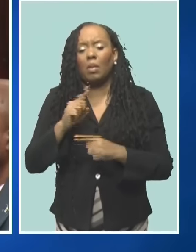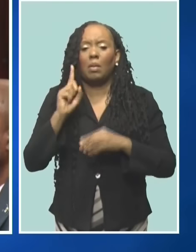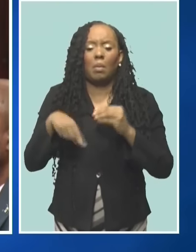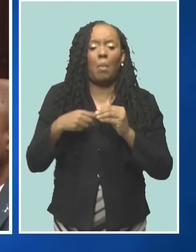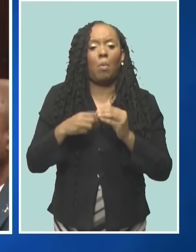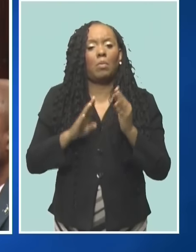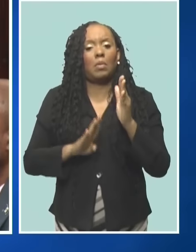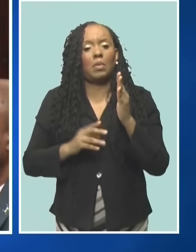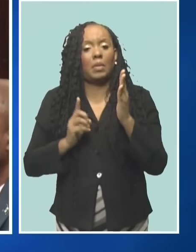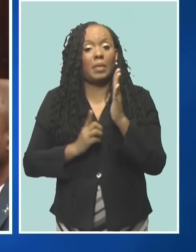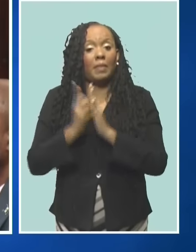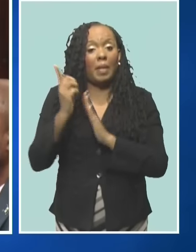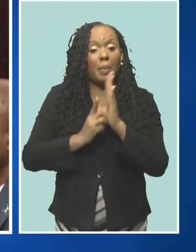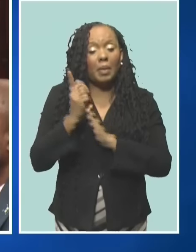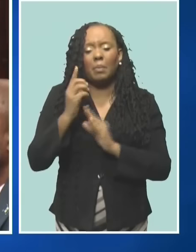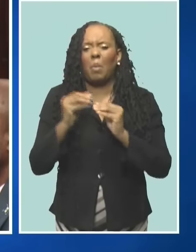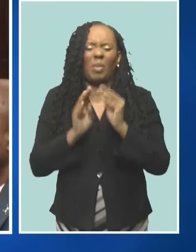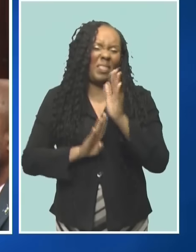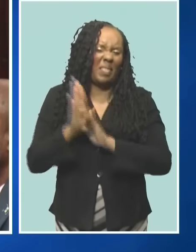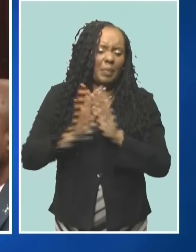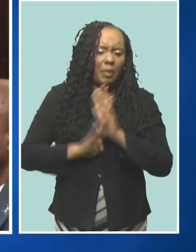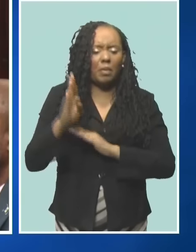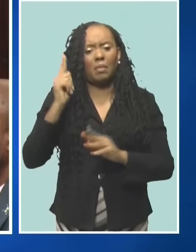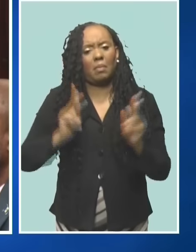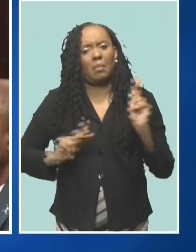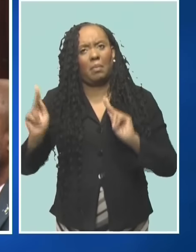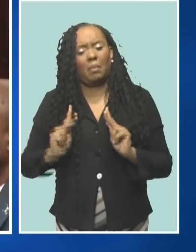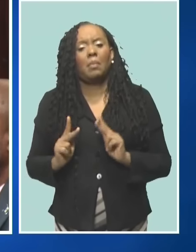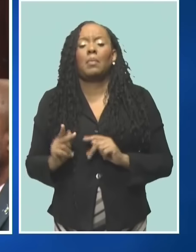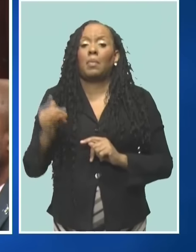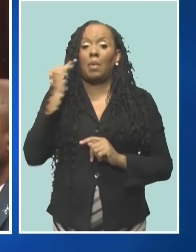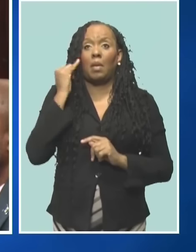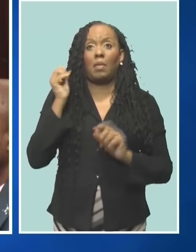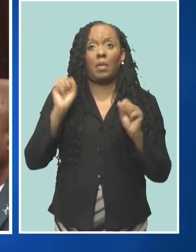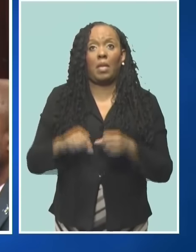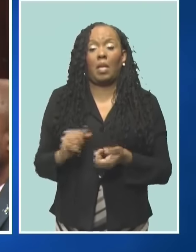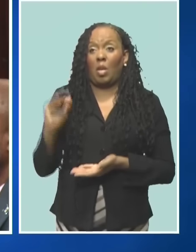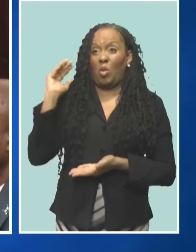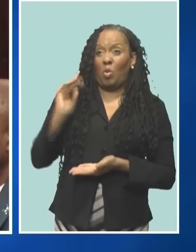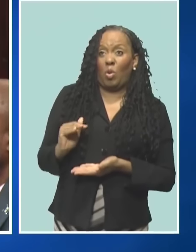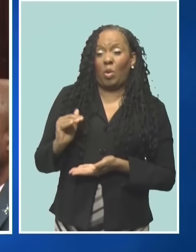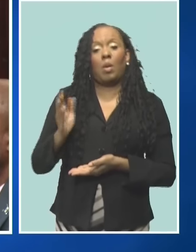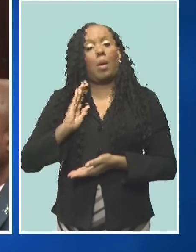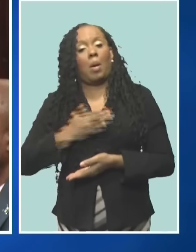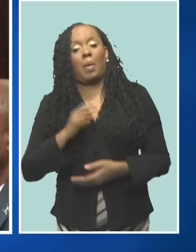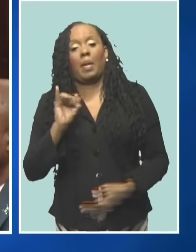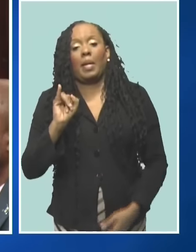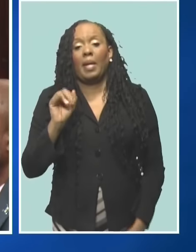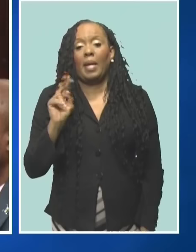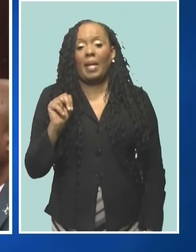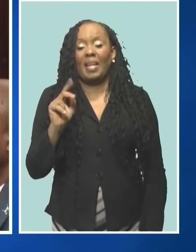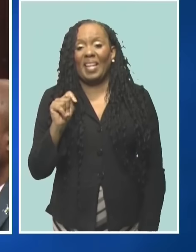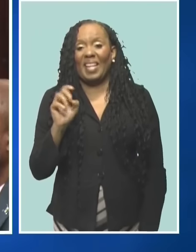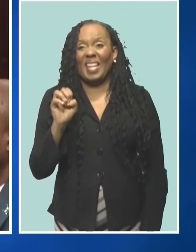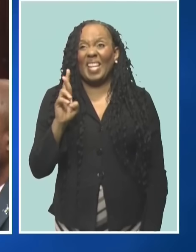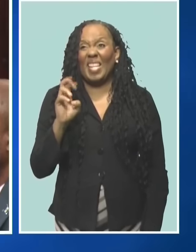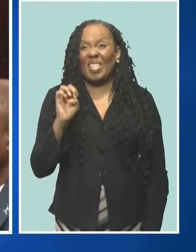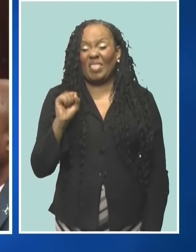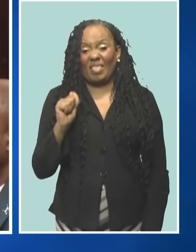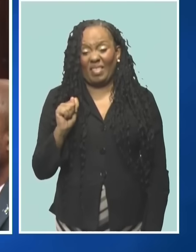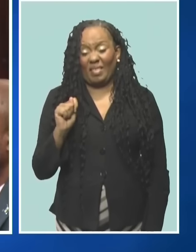bringing development to people. And if we can reduce our interest rate by buying back more debt and use the